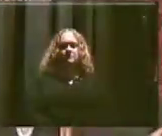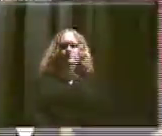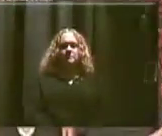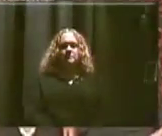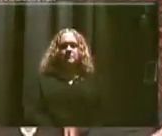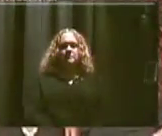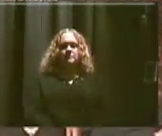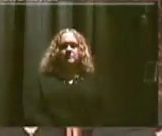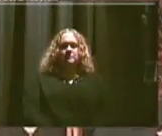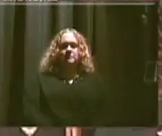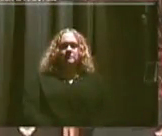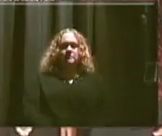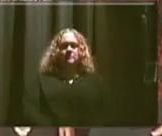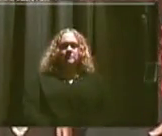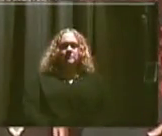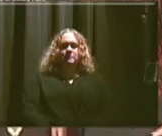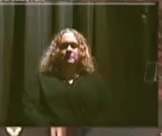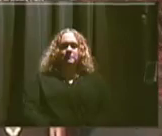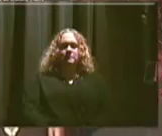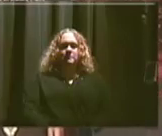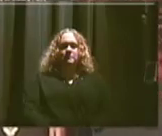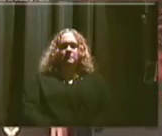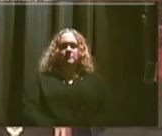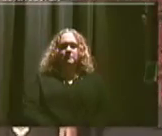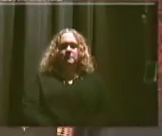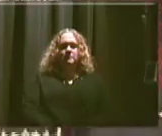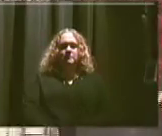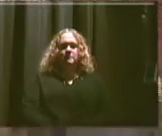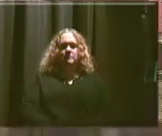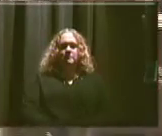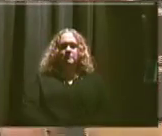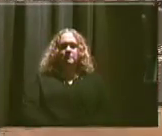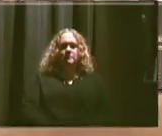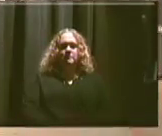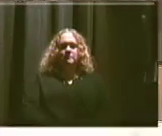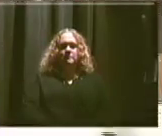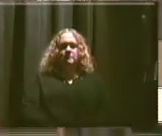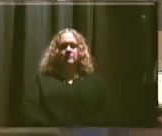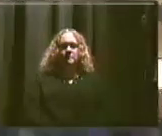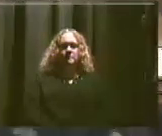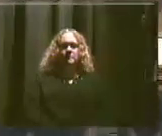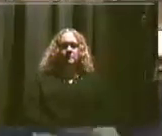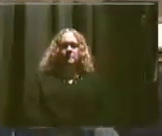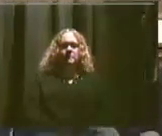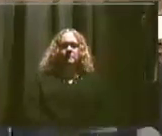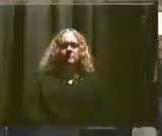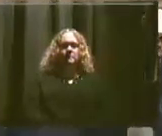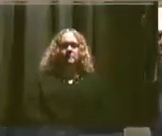Thank you.